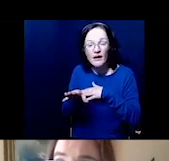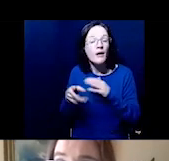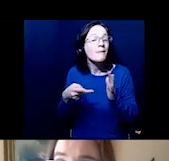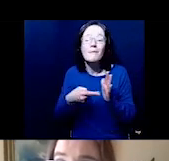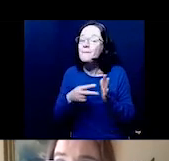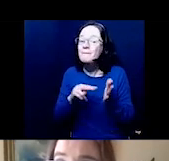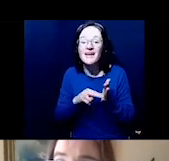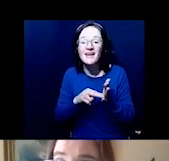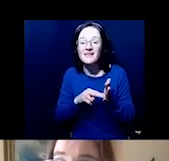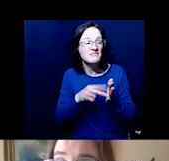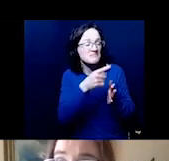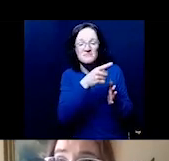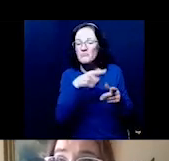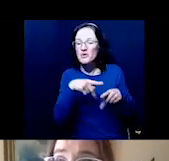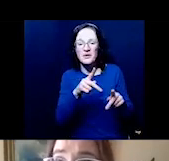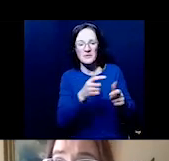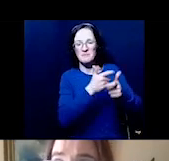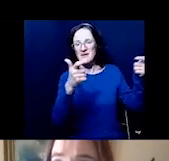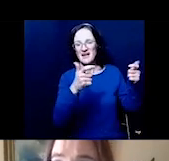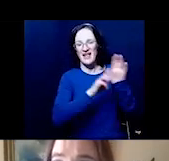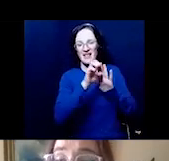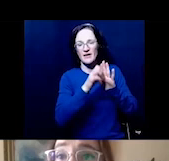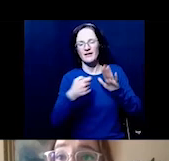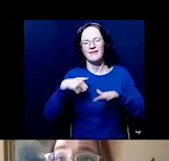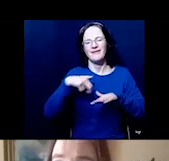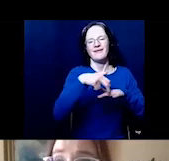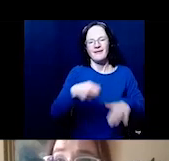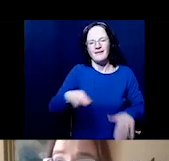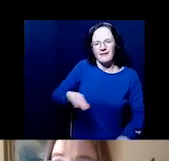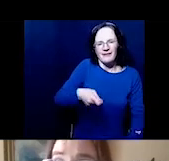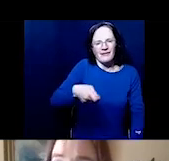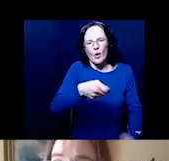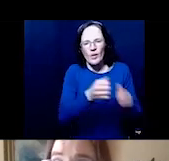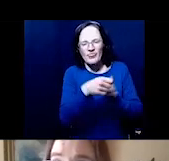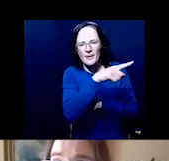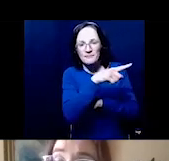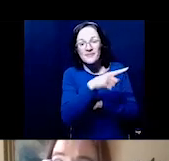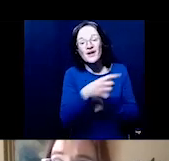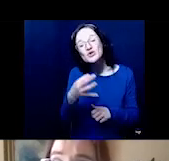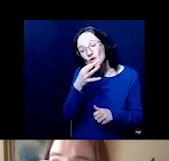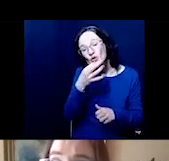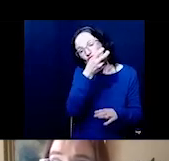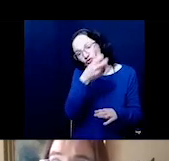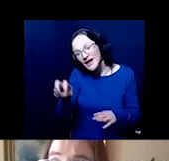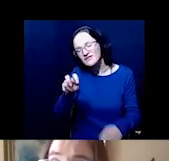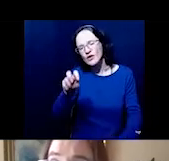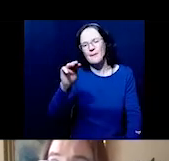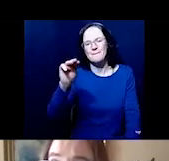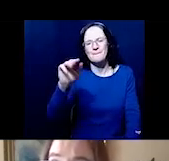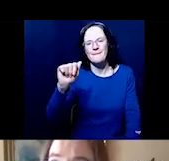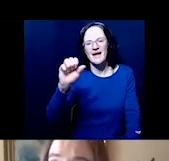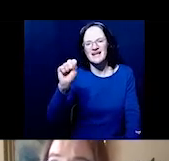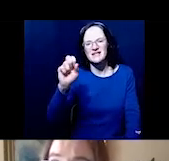new college too, which is tinier, which is Maisonneuve. So they have